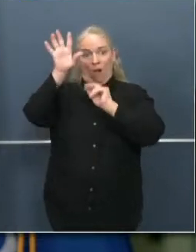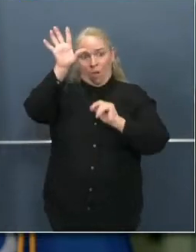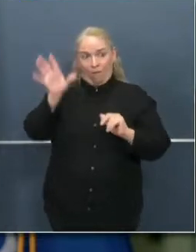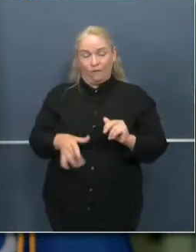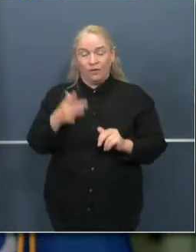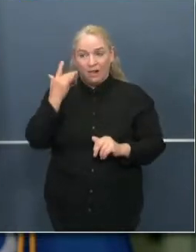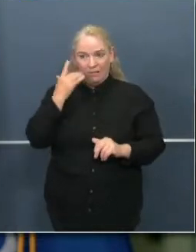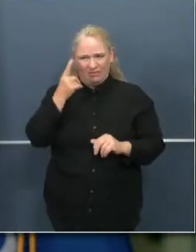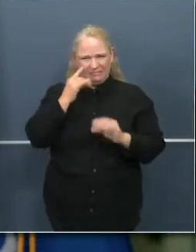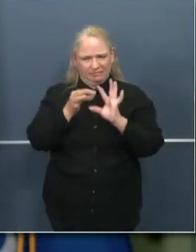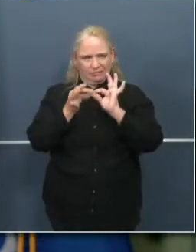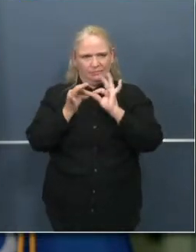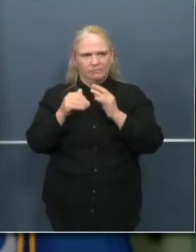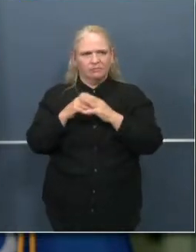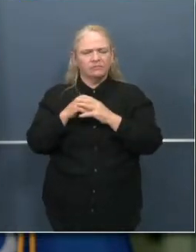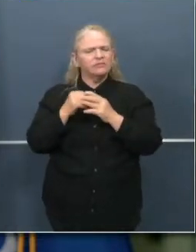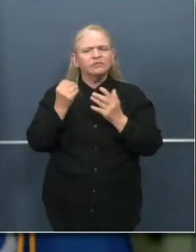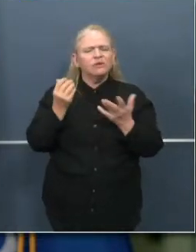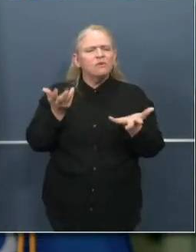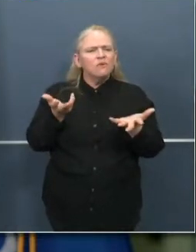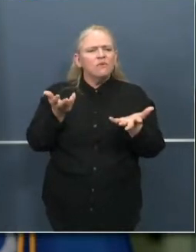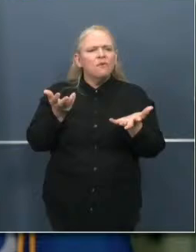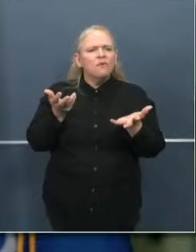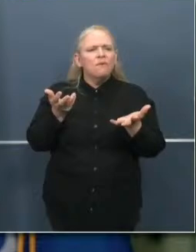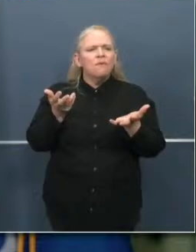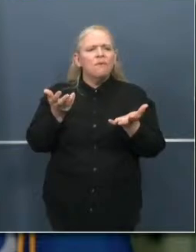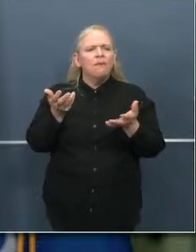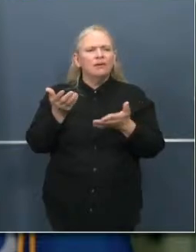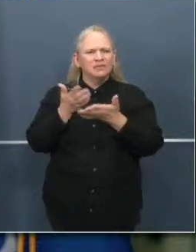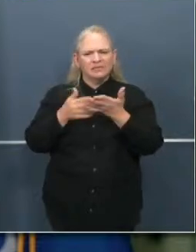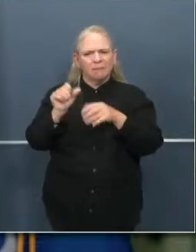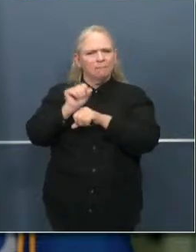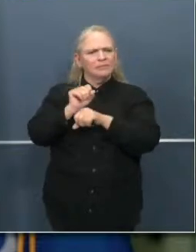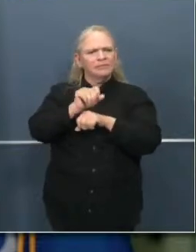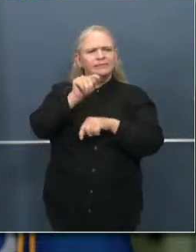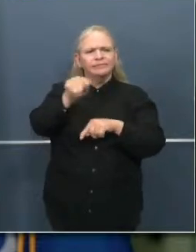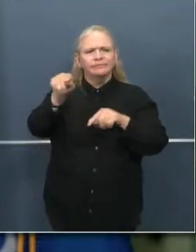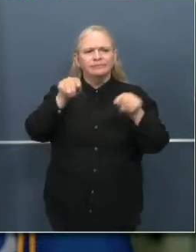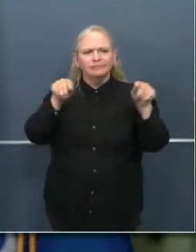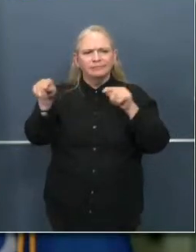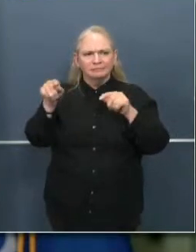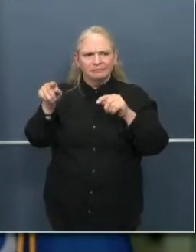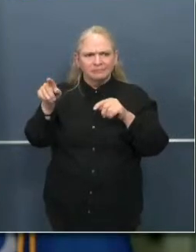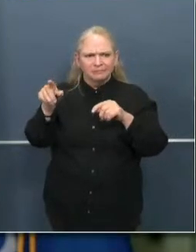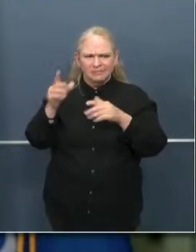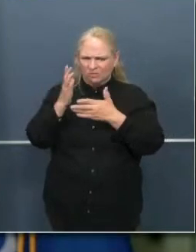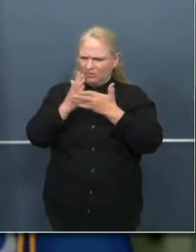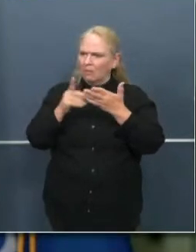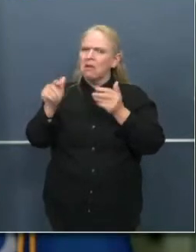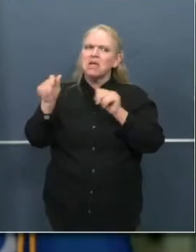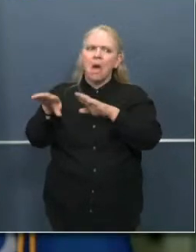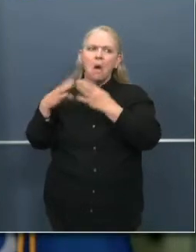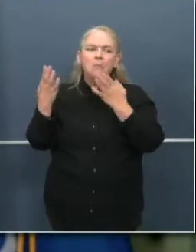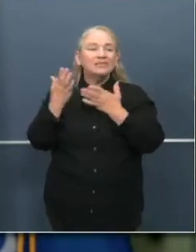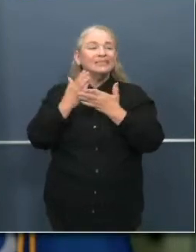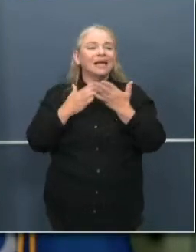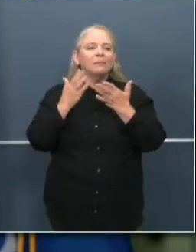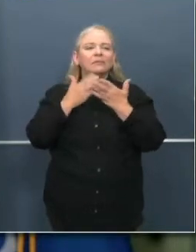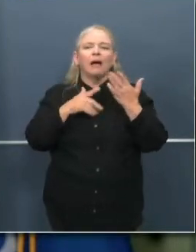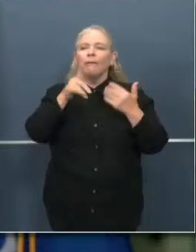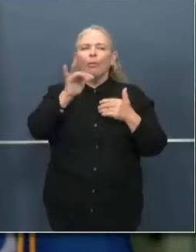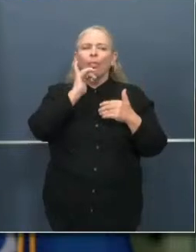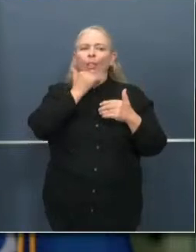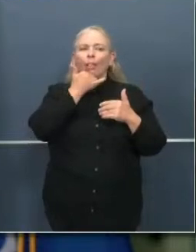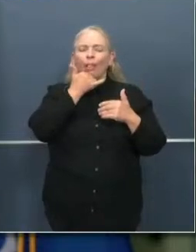administration miscalculated in doing so and the speed at which they will reopen for restaurants, gymnasiums, and